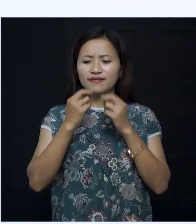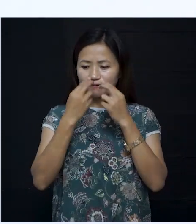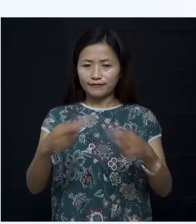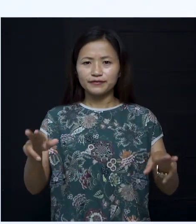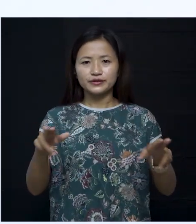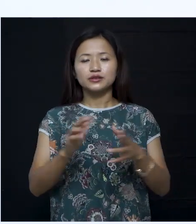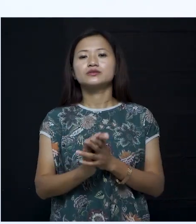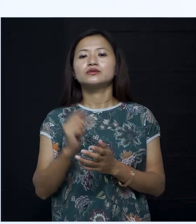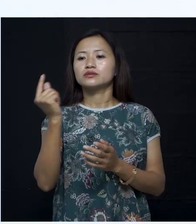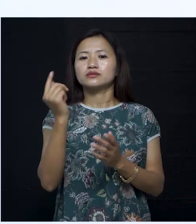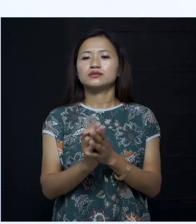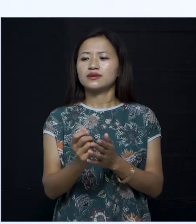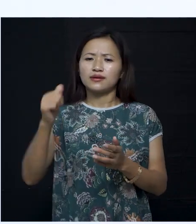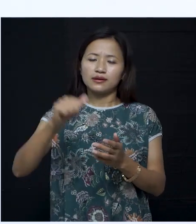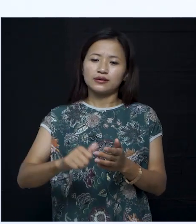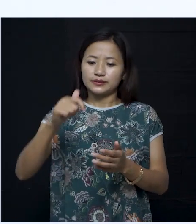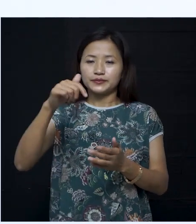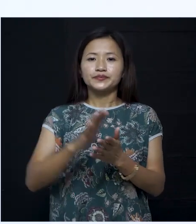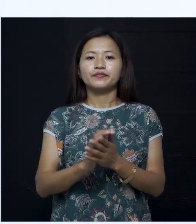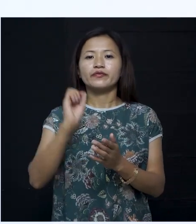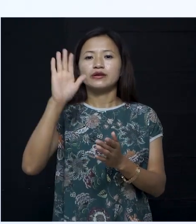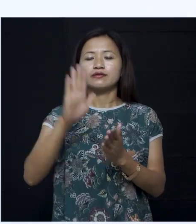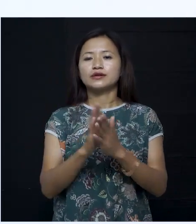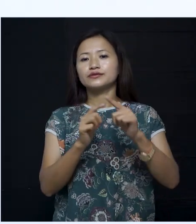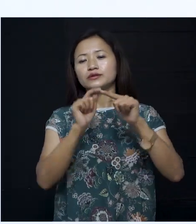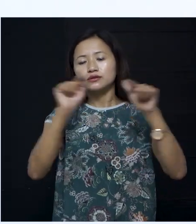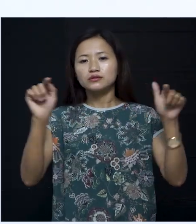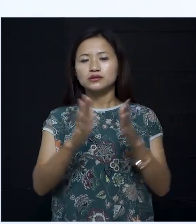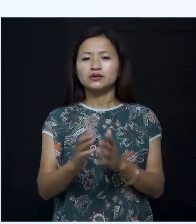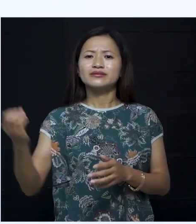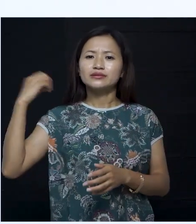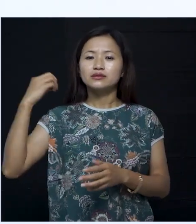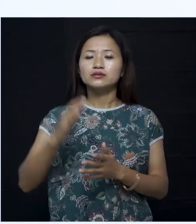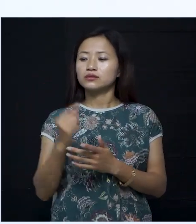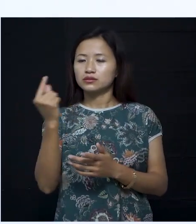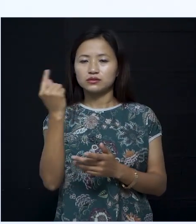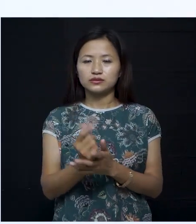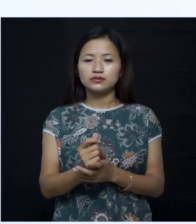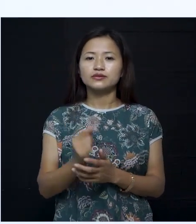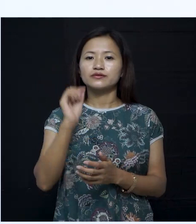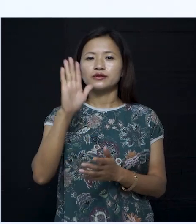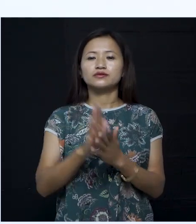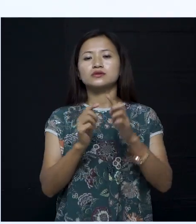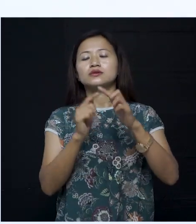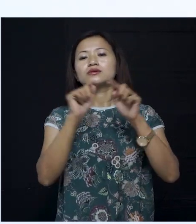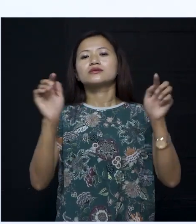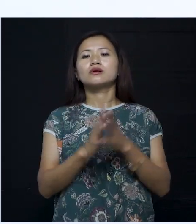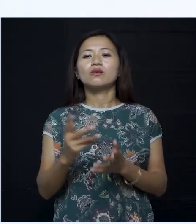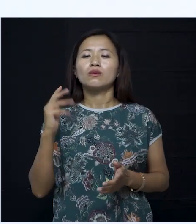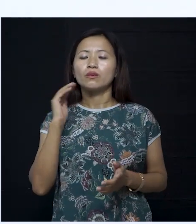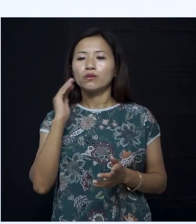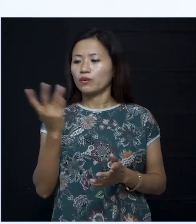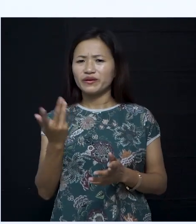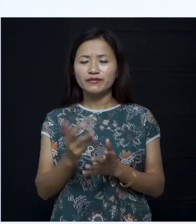any of these 5 topics. You have the authority to use any of these 5 topics, but whenever the